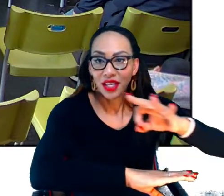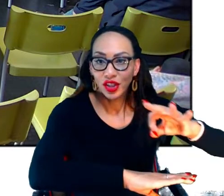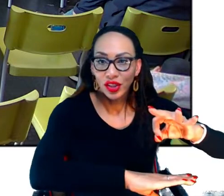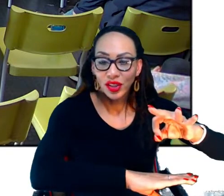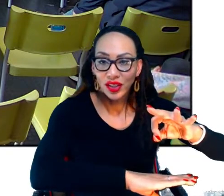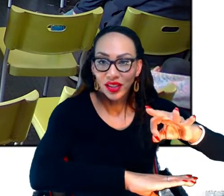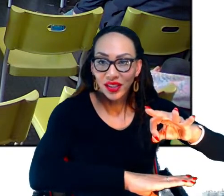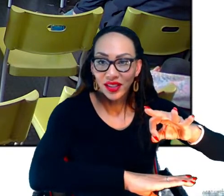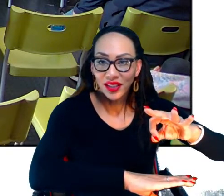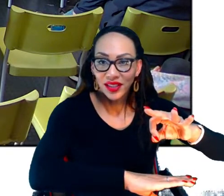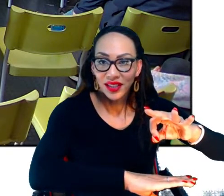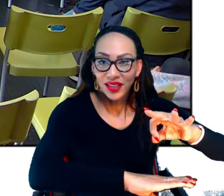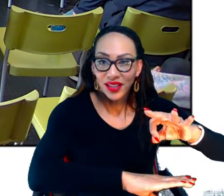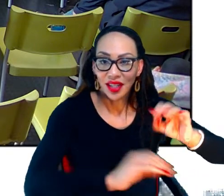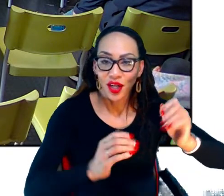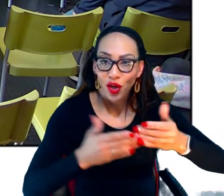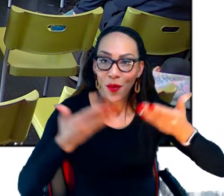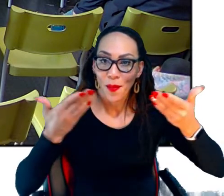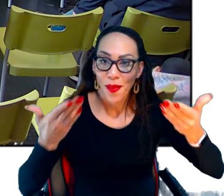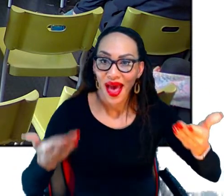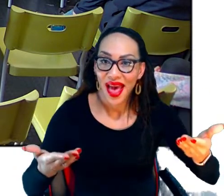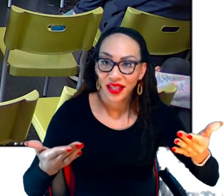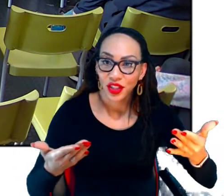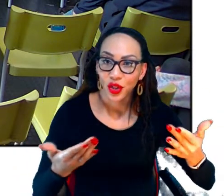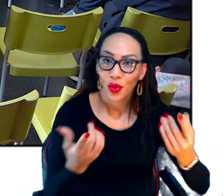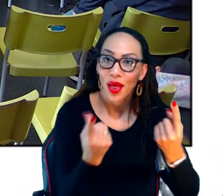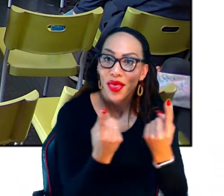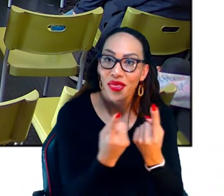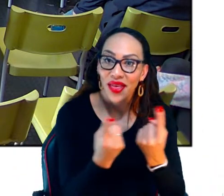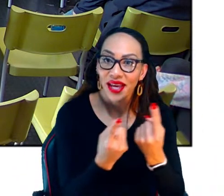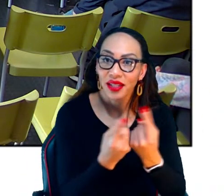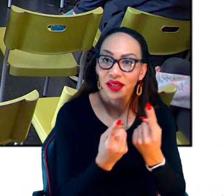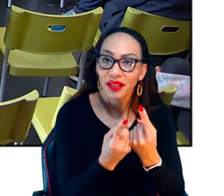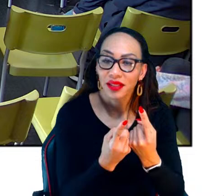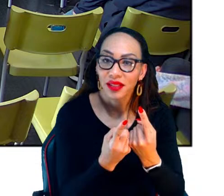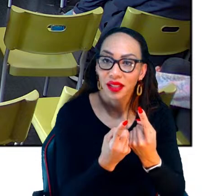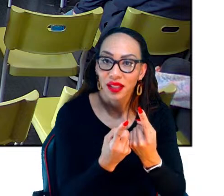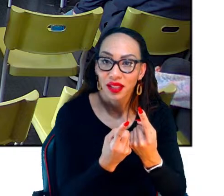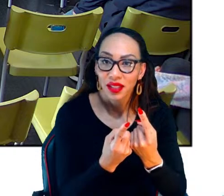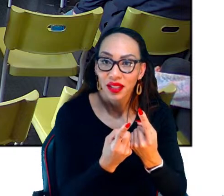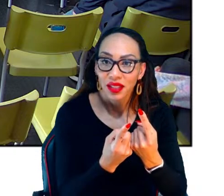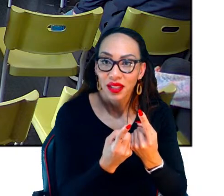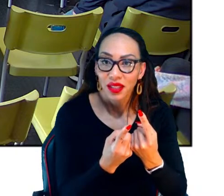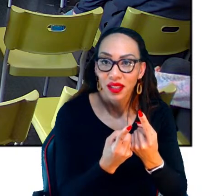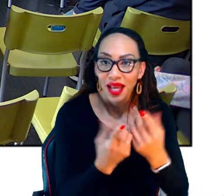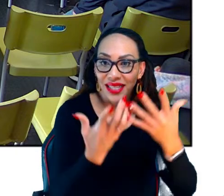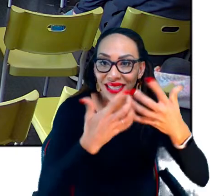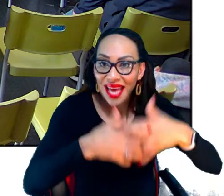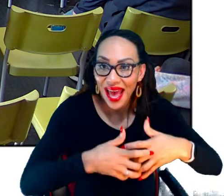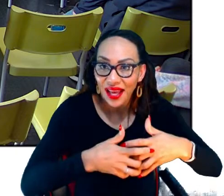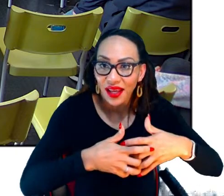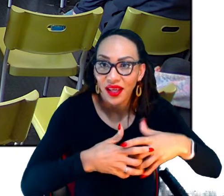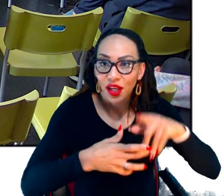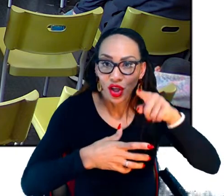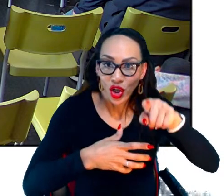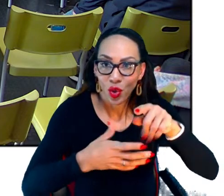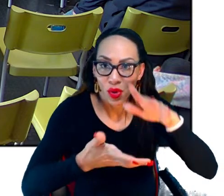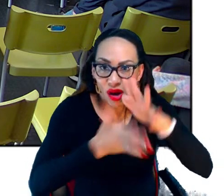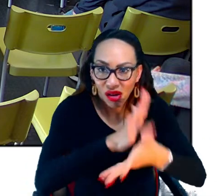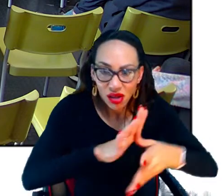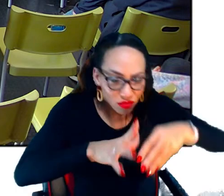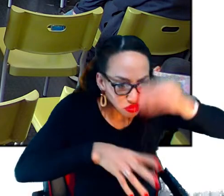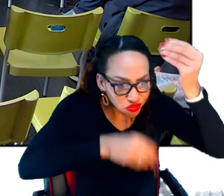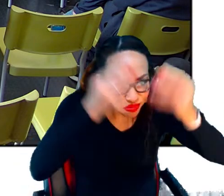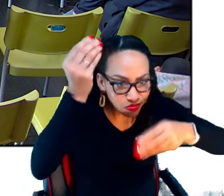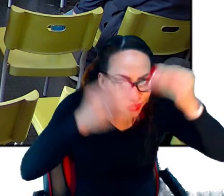of the stuff you were taking apart. Yeah. And was that just a purely aesthetic consideration? Because like the thing which was coming up to me was that there seems